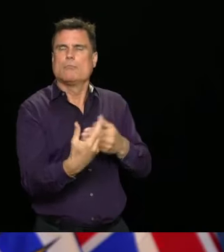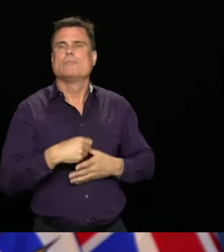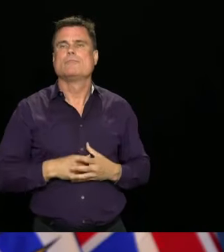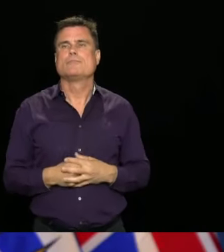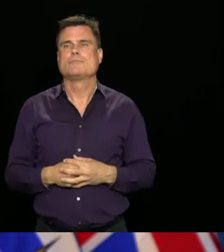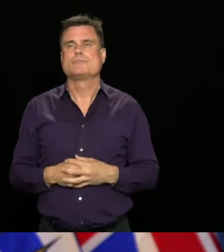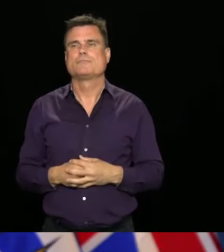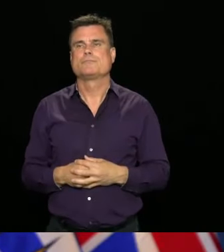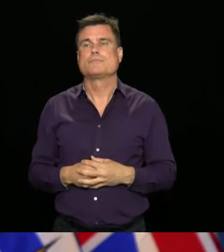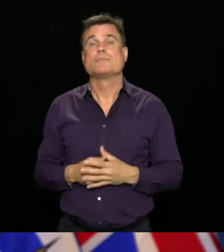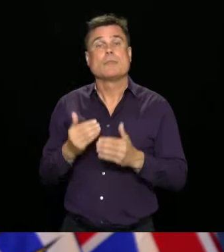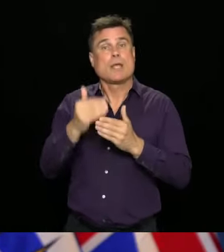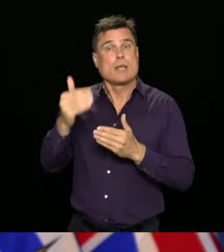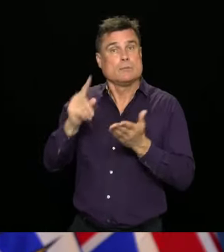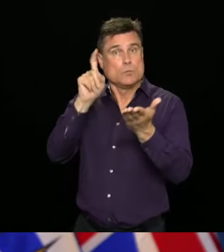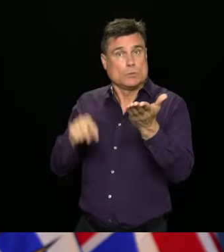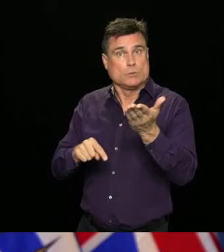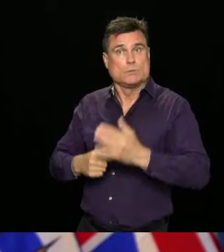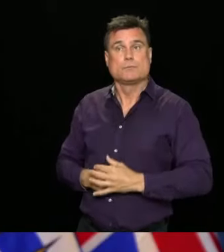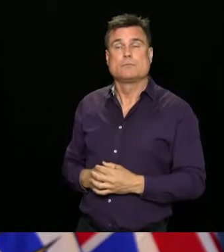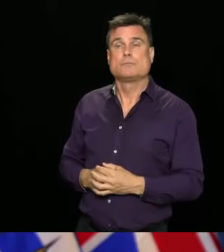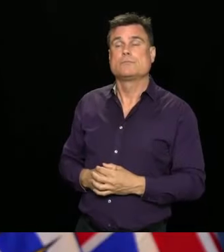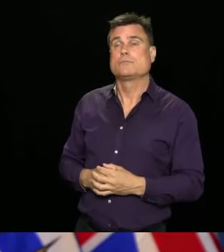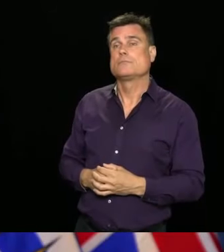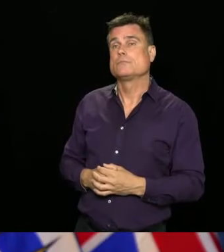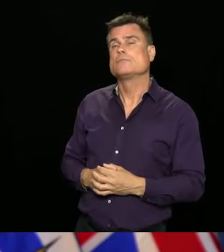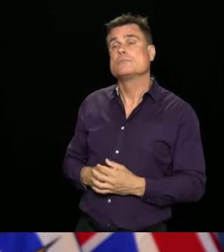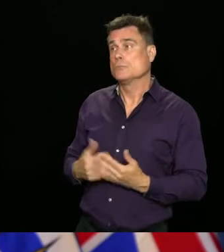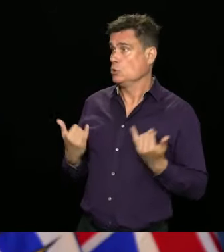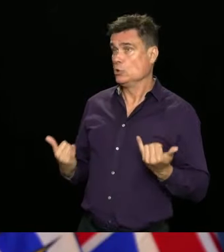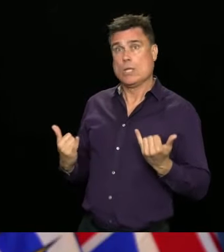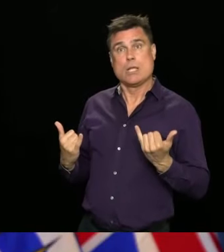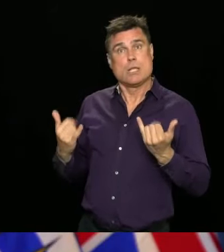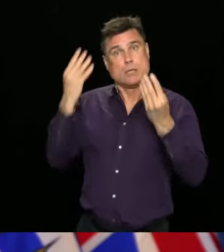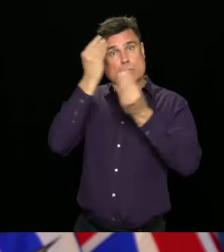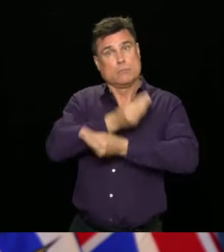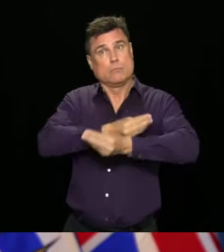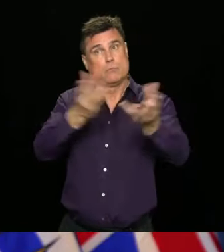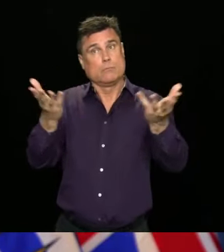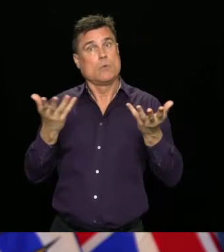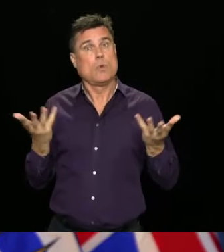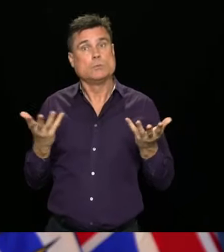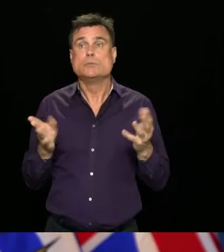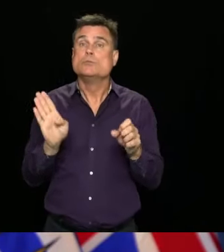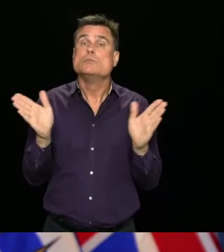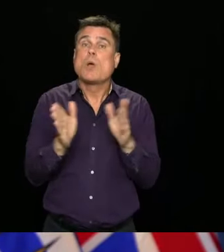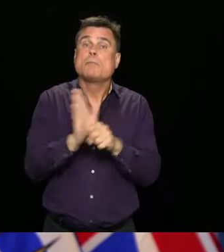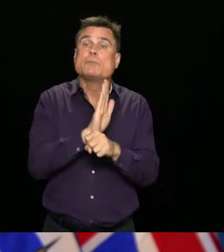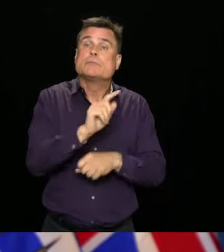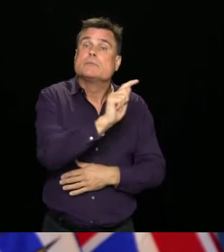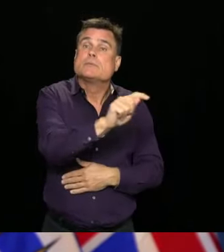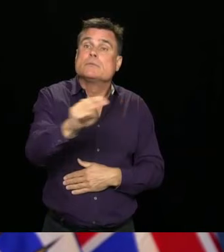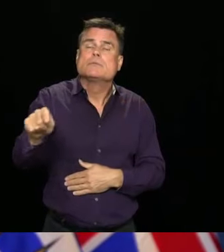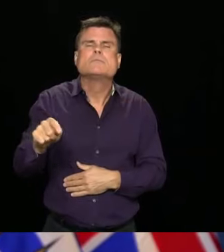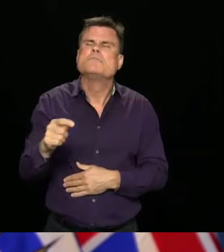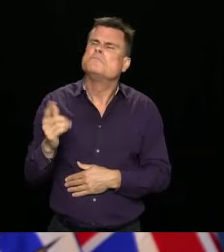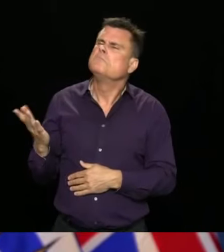Oh, hi, Minister. I'm just wondering, for today's announcement, how many businesses do you expect will benefit from this